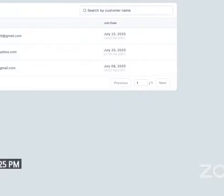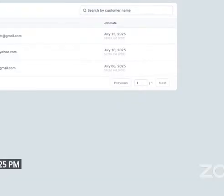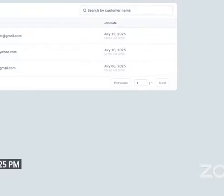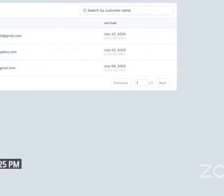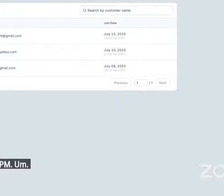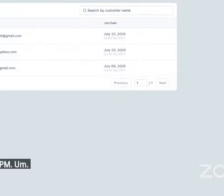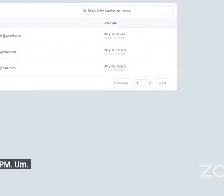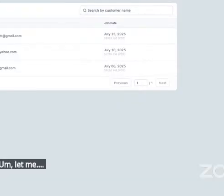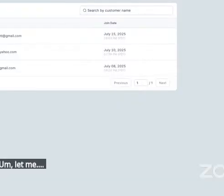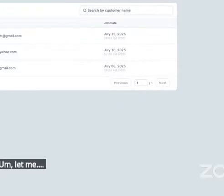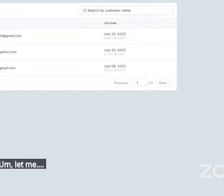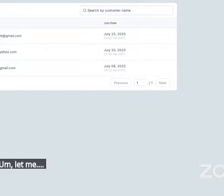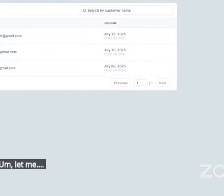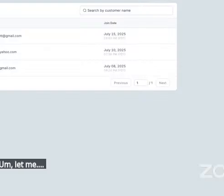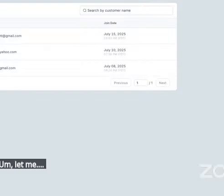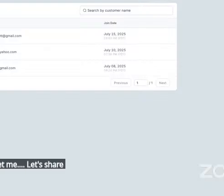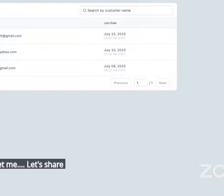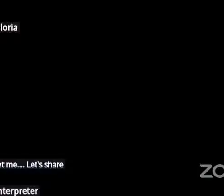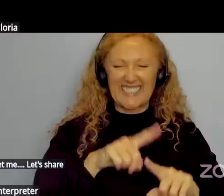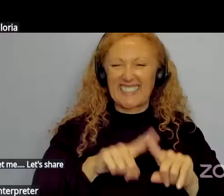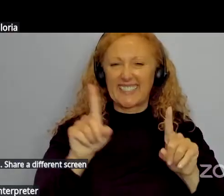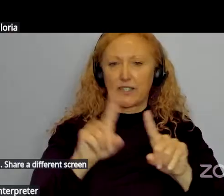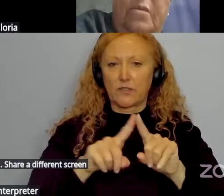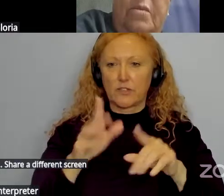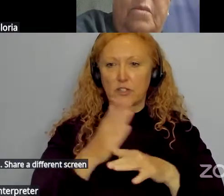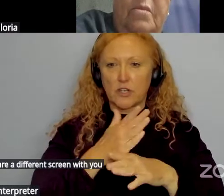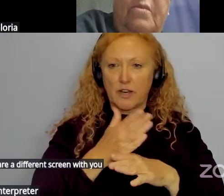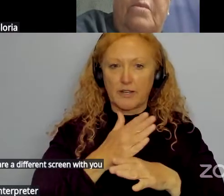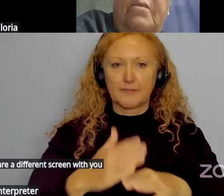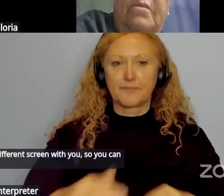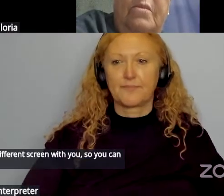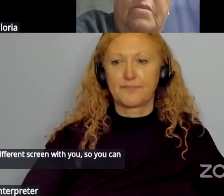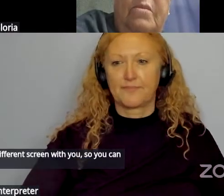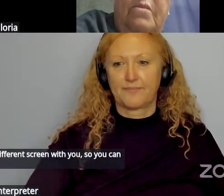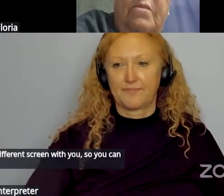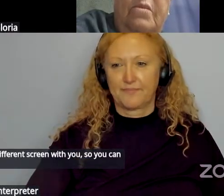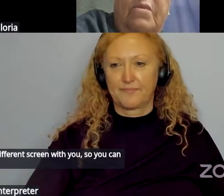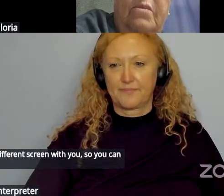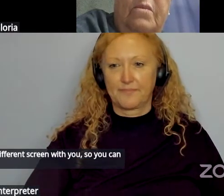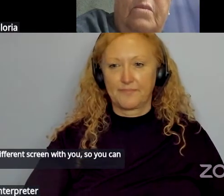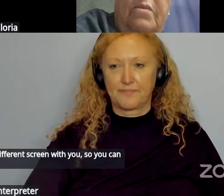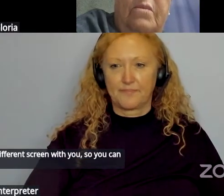Let me share a different screen with you so you can see it.